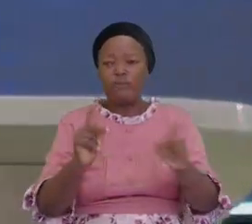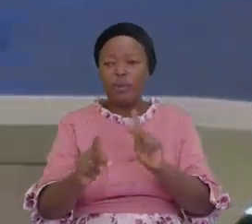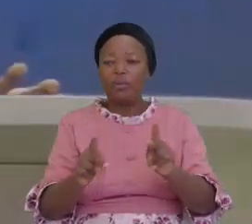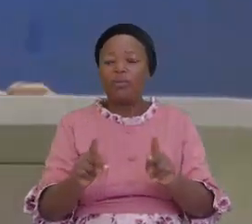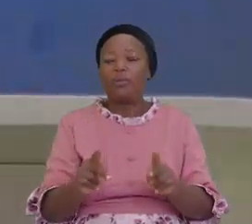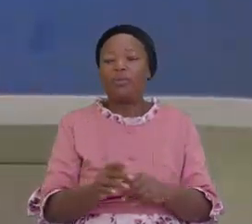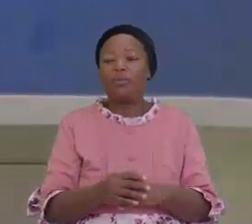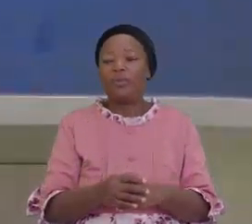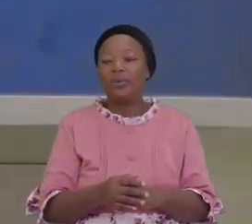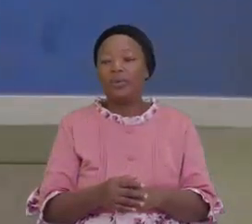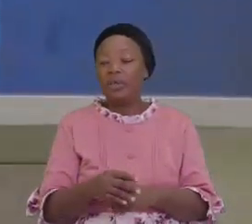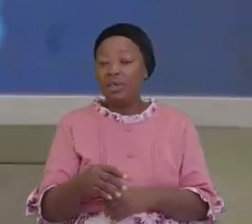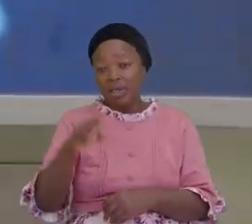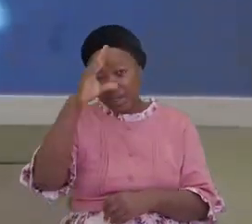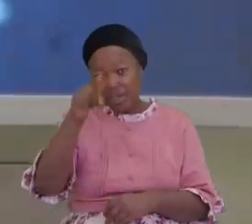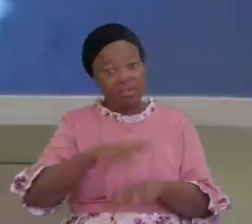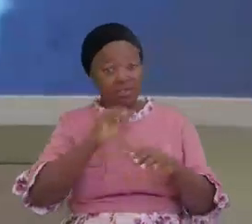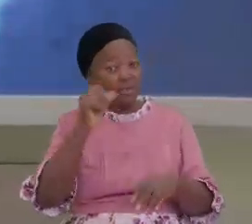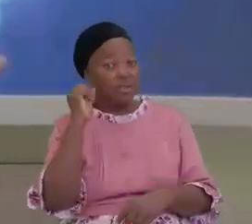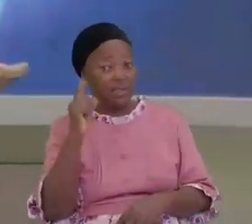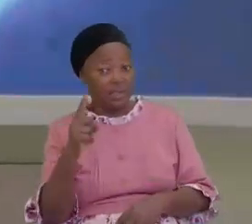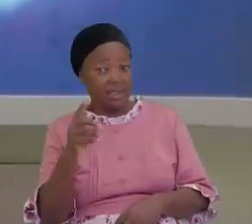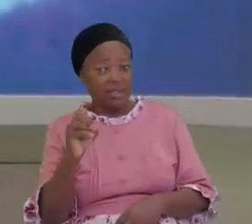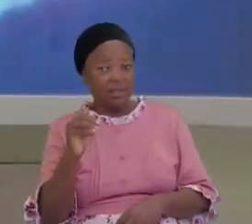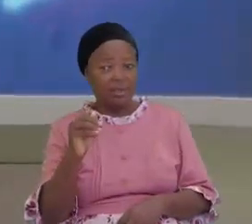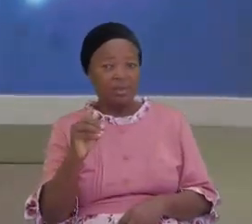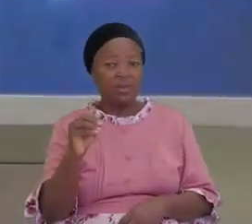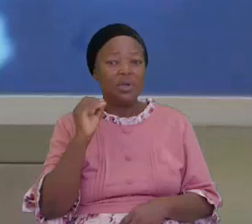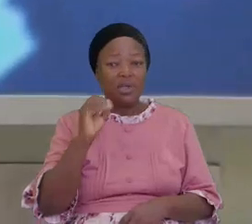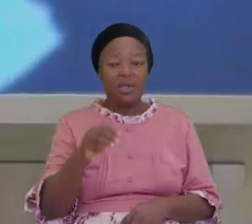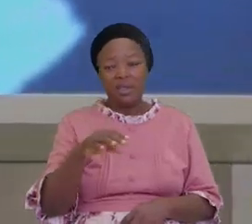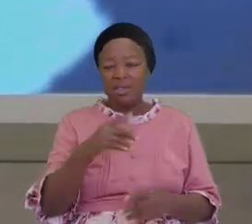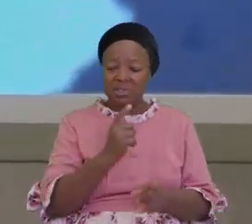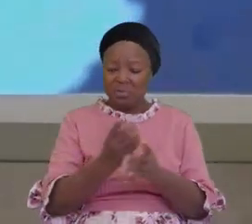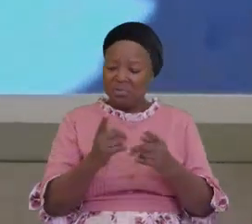I didn't understand. So I went on living my Christian life,